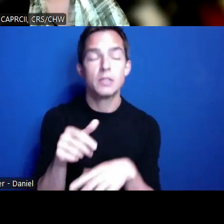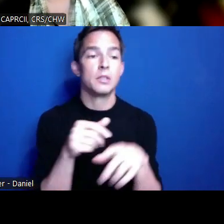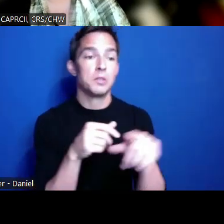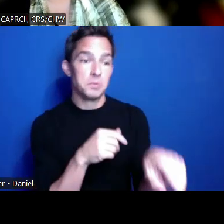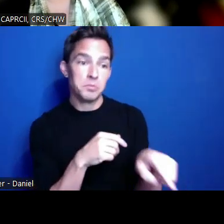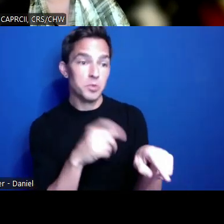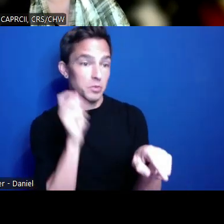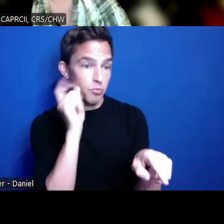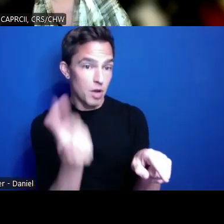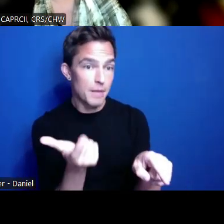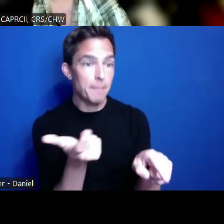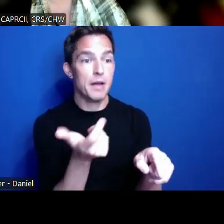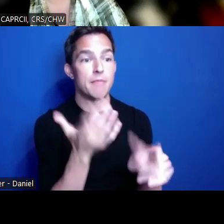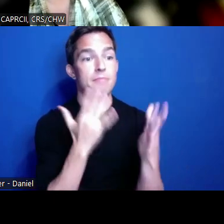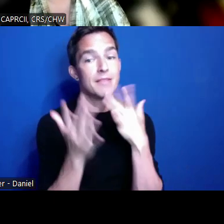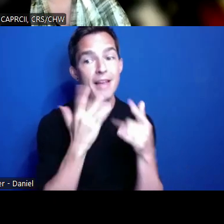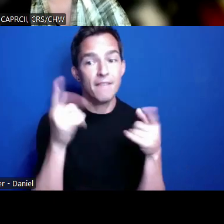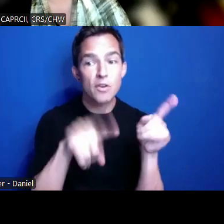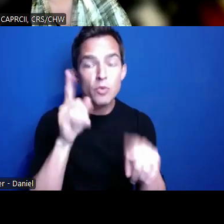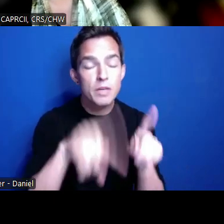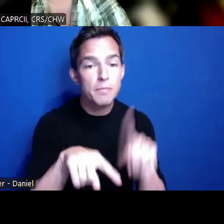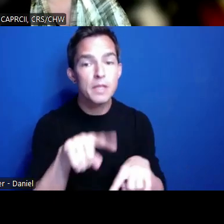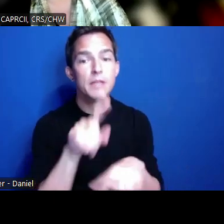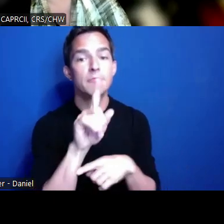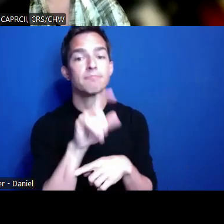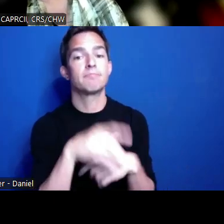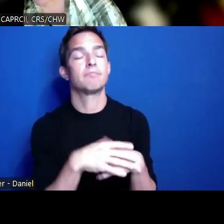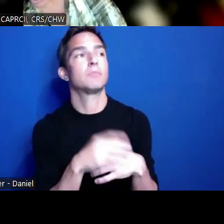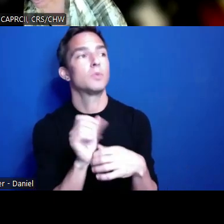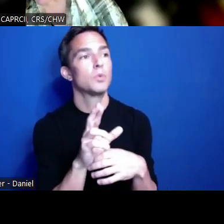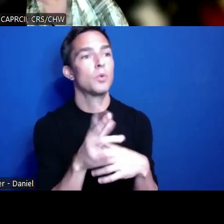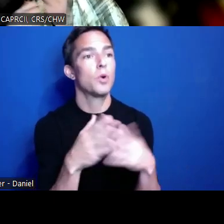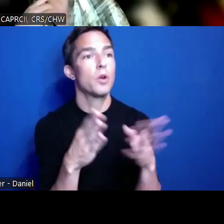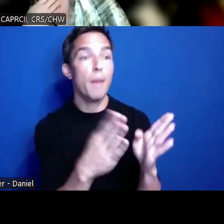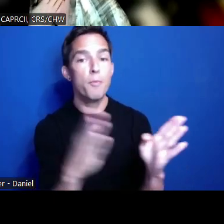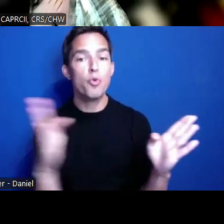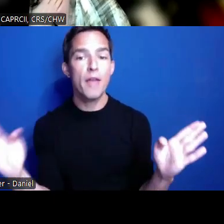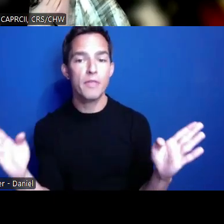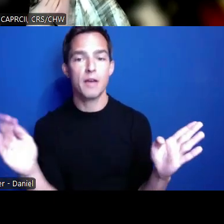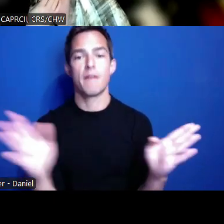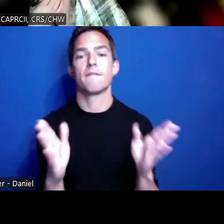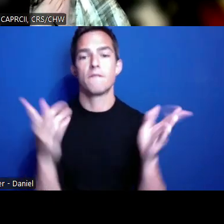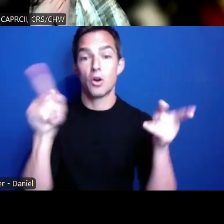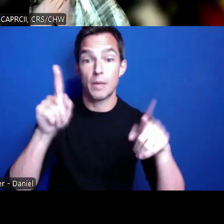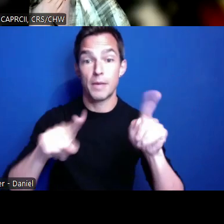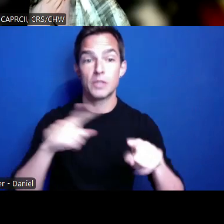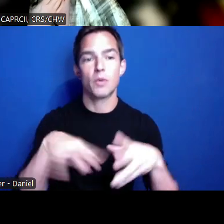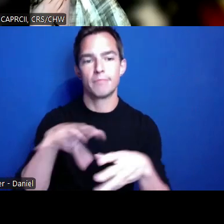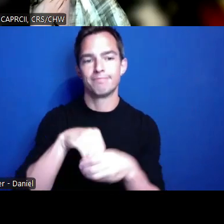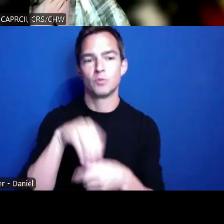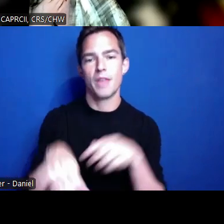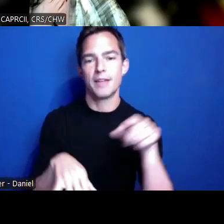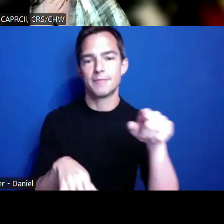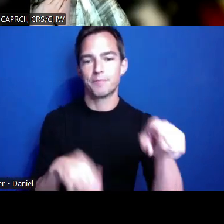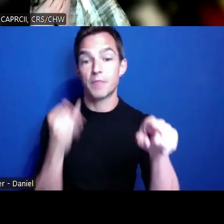by the lack of agreement or the breadth of agreement? So I would actually put that in the, if